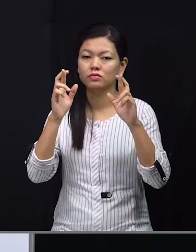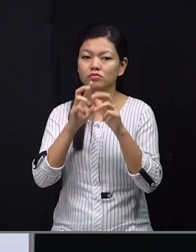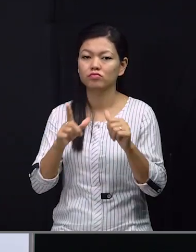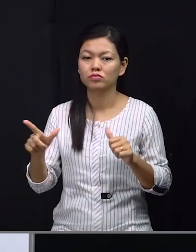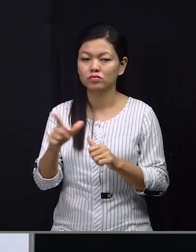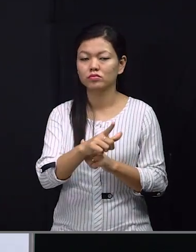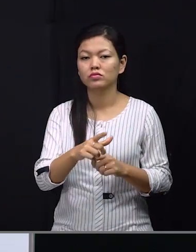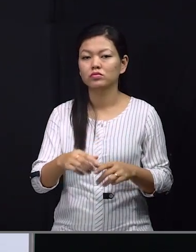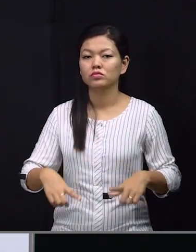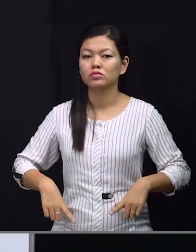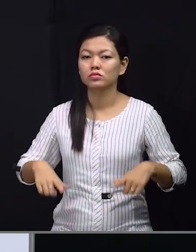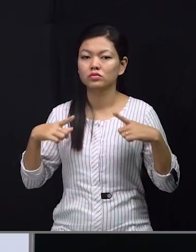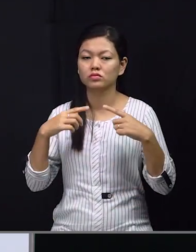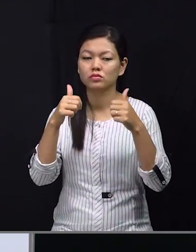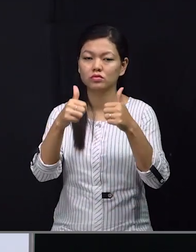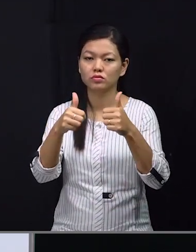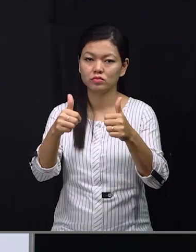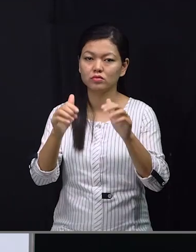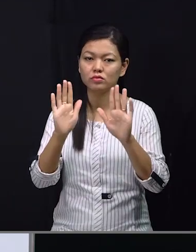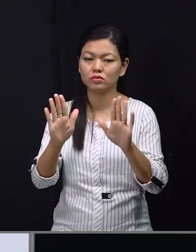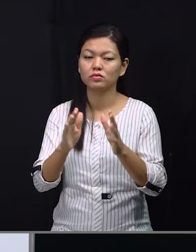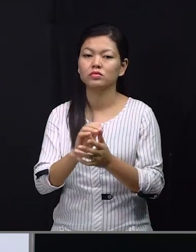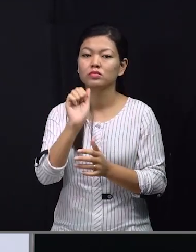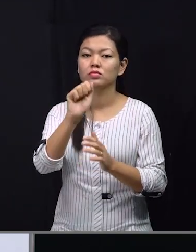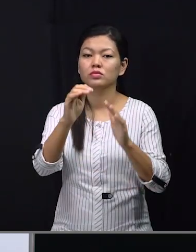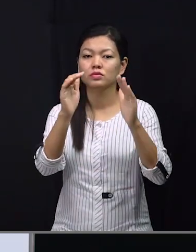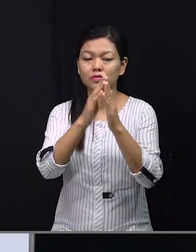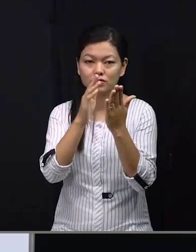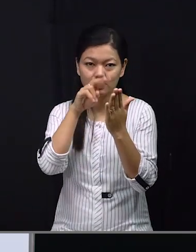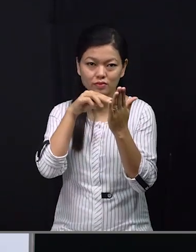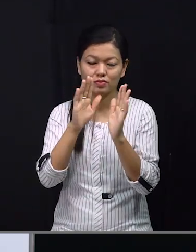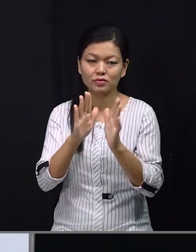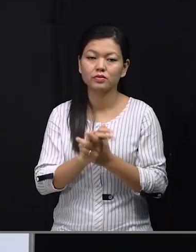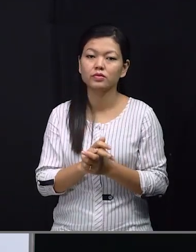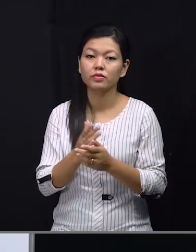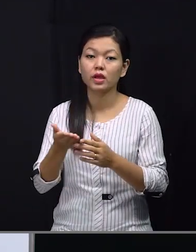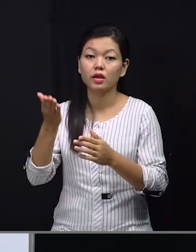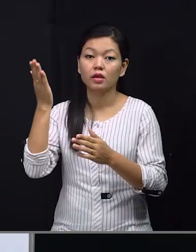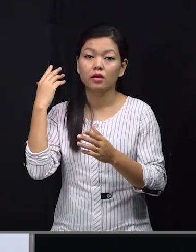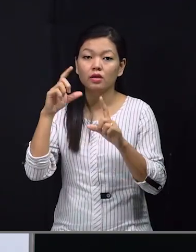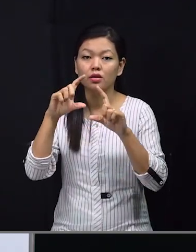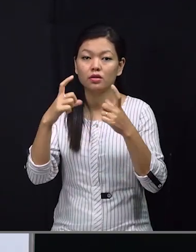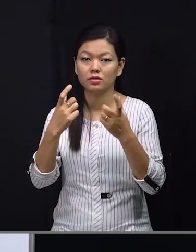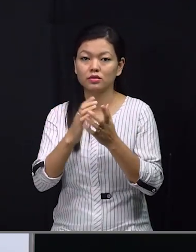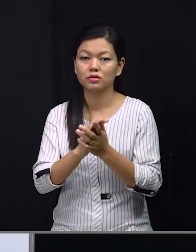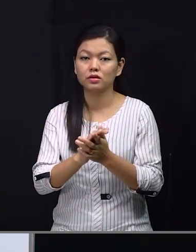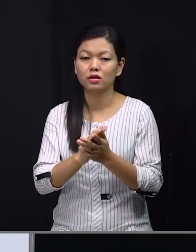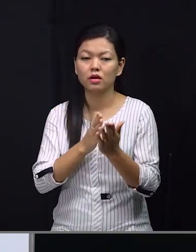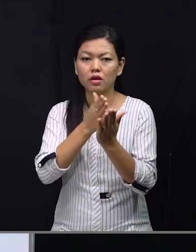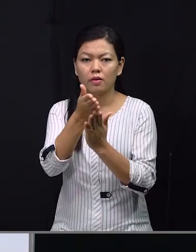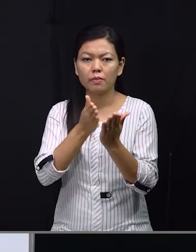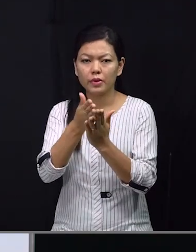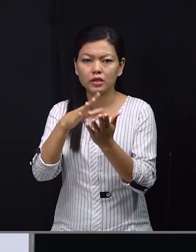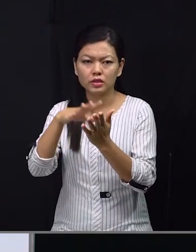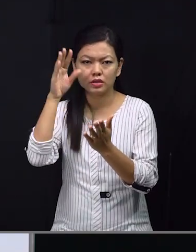home. Last class we have learned some methods for preparation of haloalkanes. So today let us